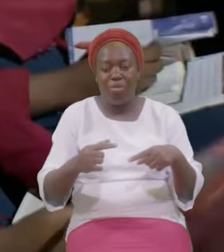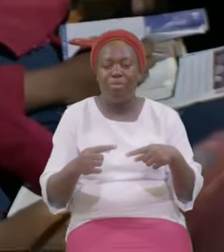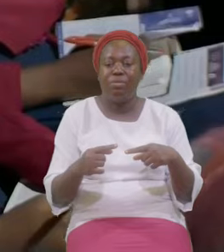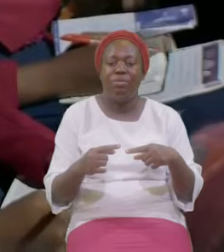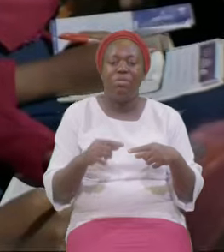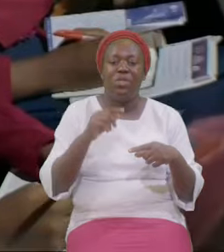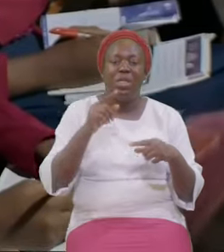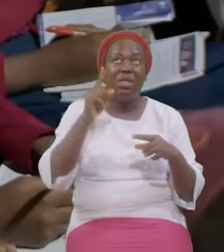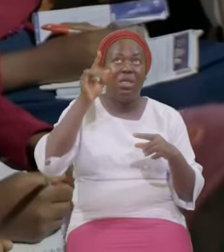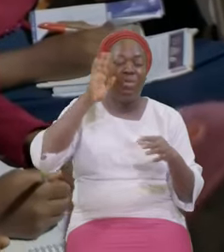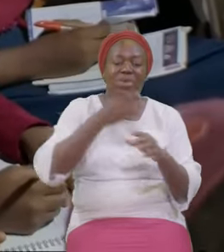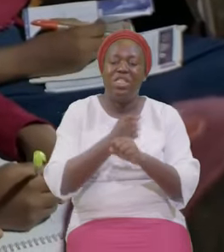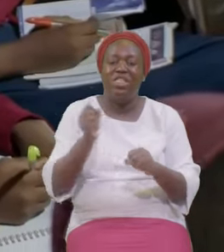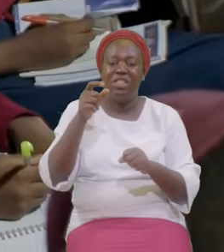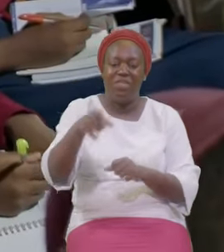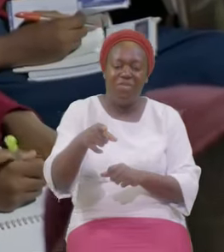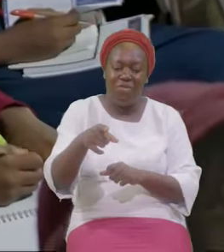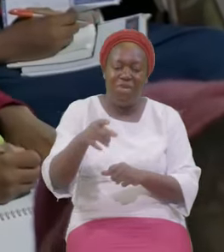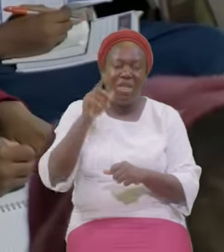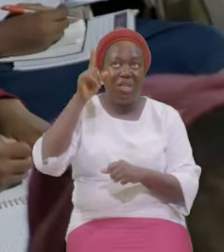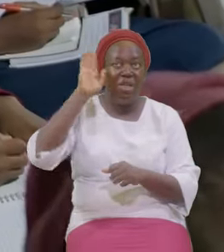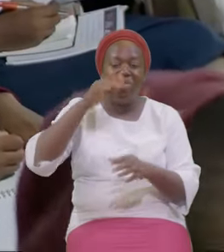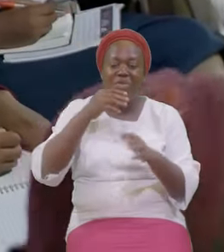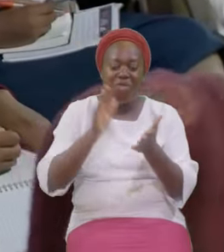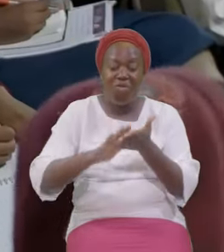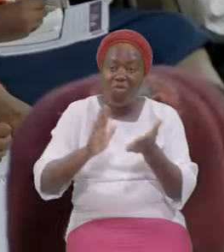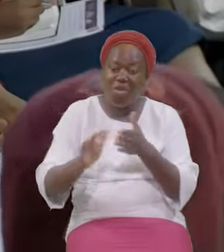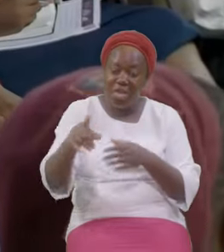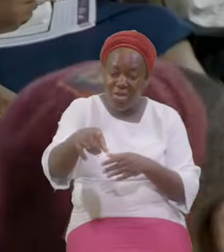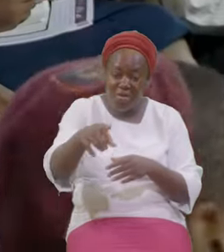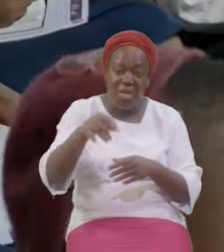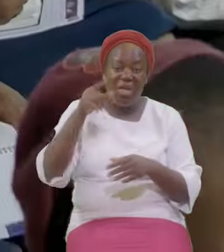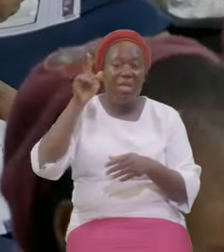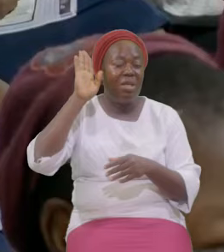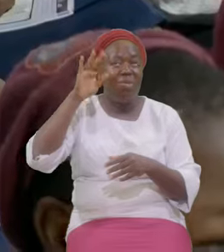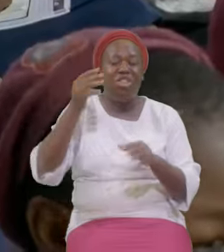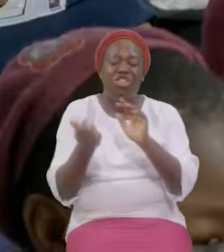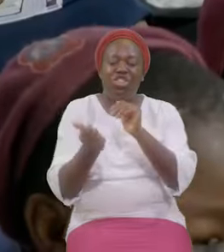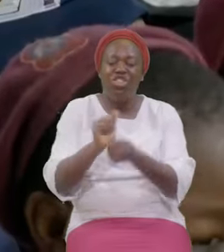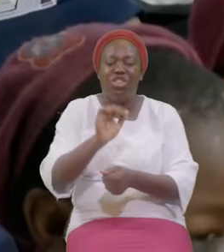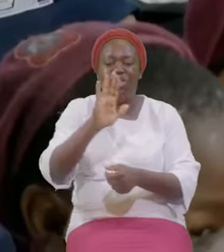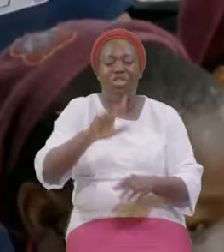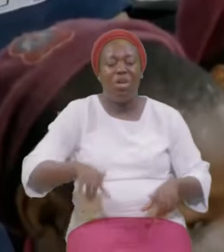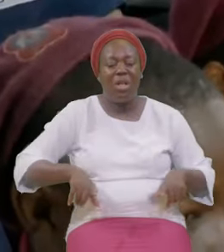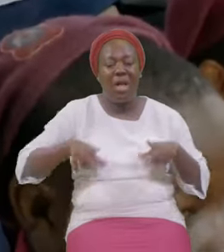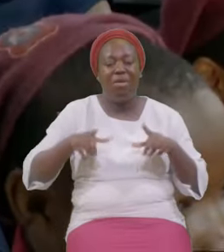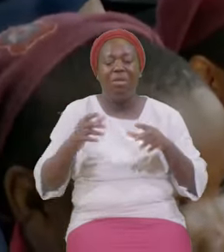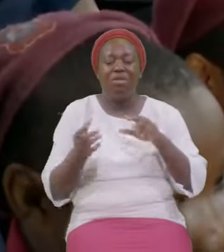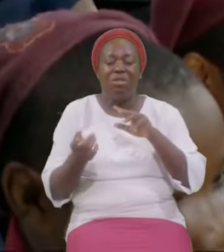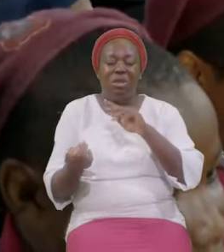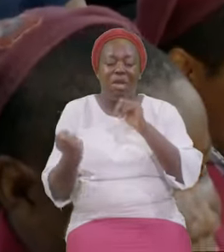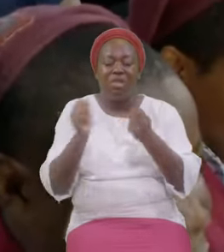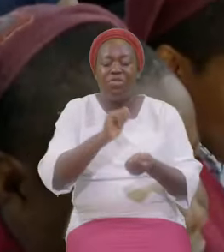you. He will forgive you. He will change your life, transform your life in Jesus'